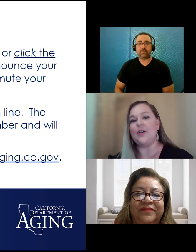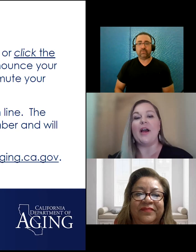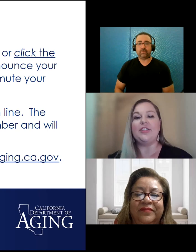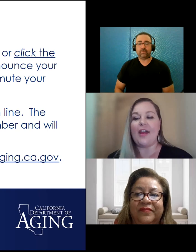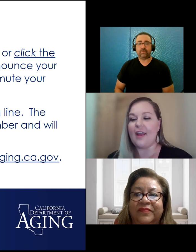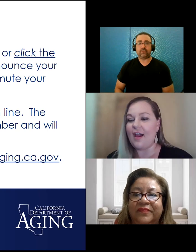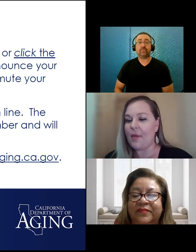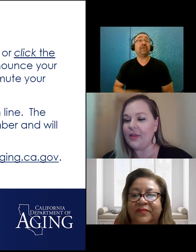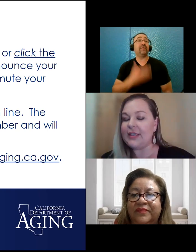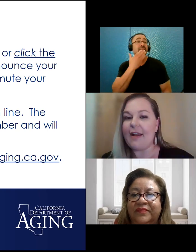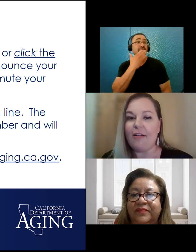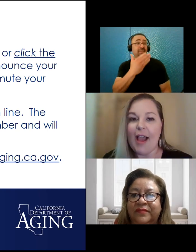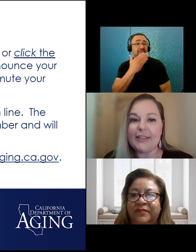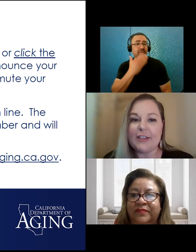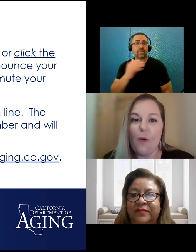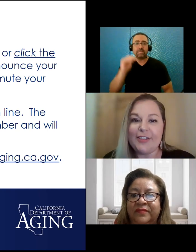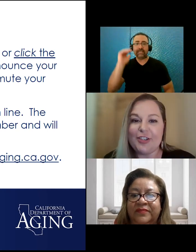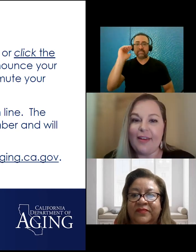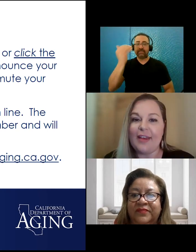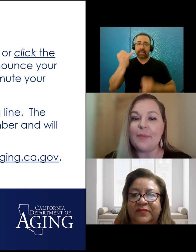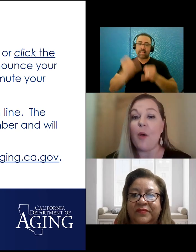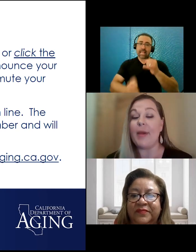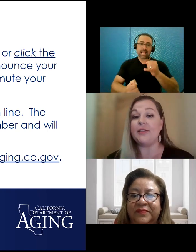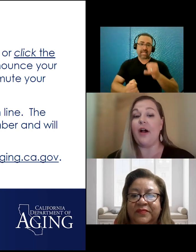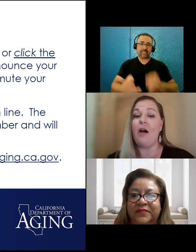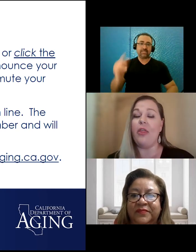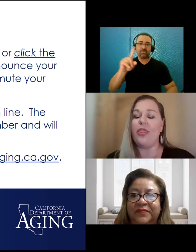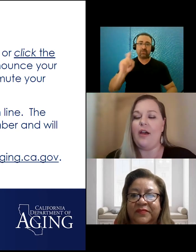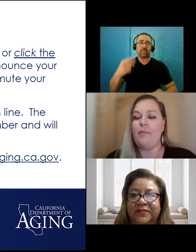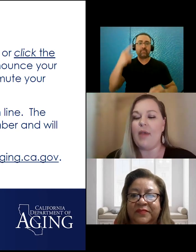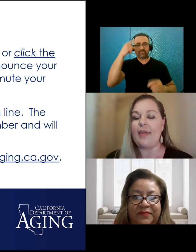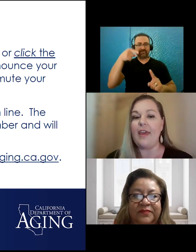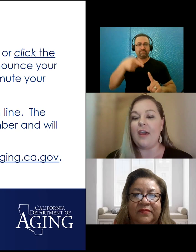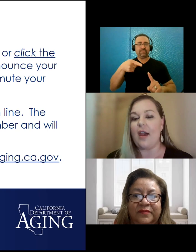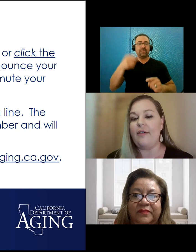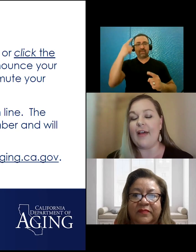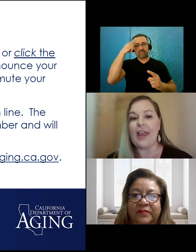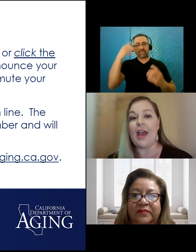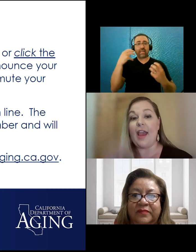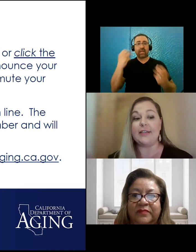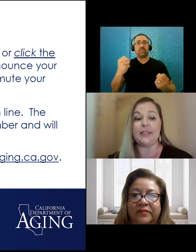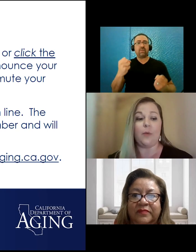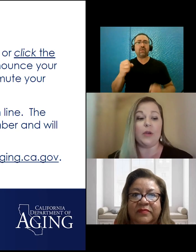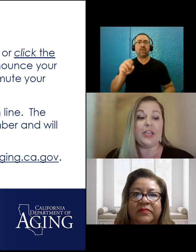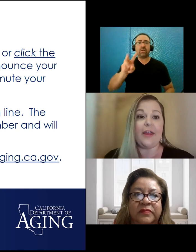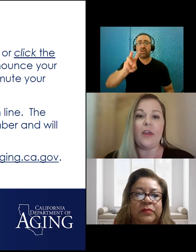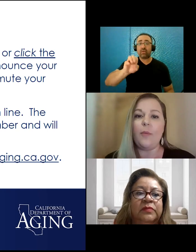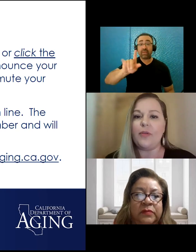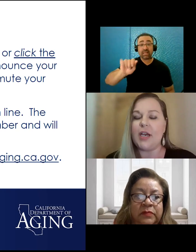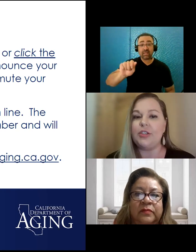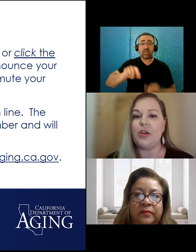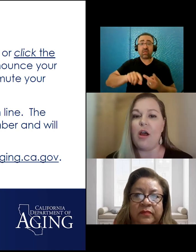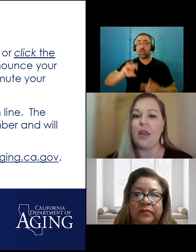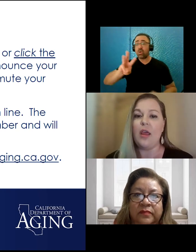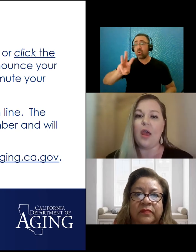Thank you so much. And it looks like our last question is about mental health. And I think Felia and Wajida, I think you